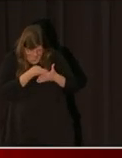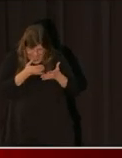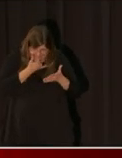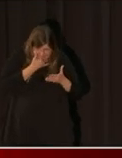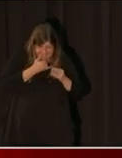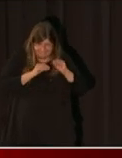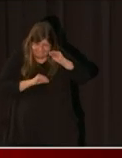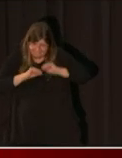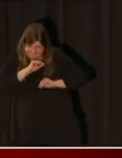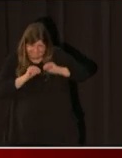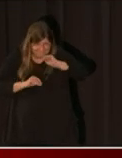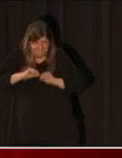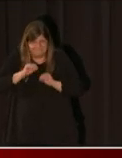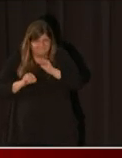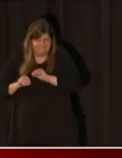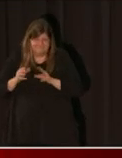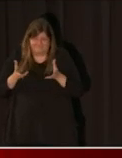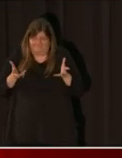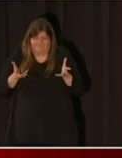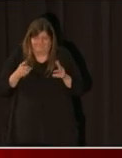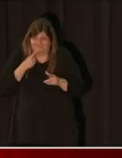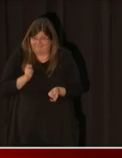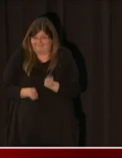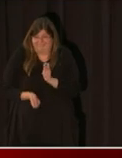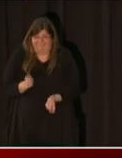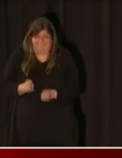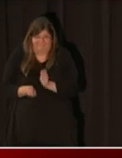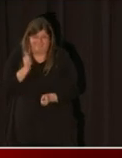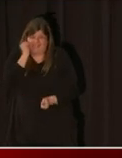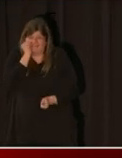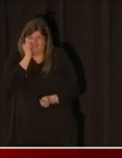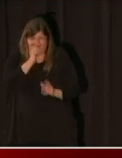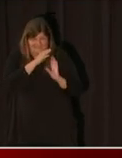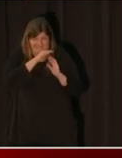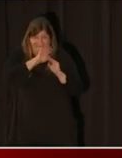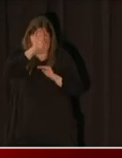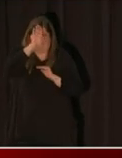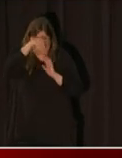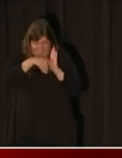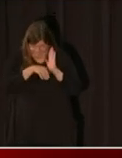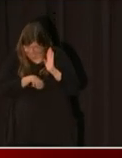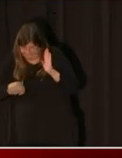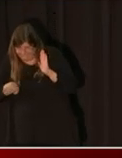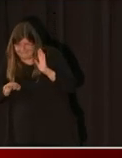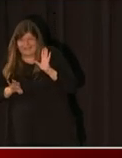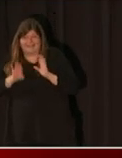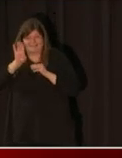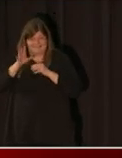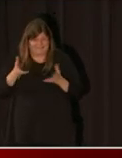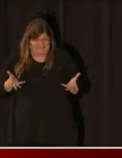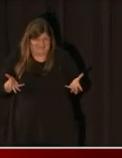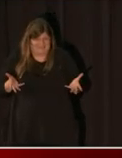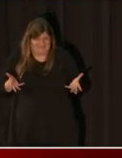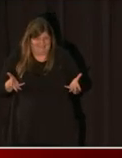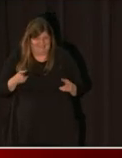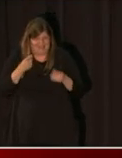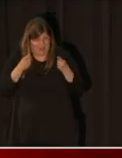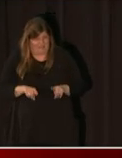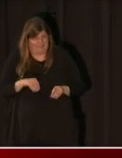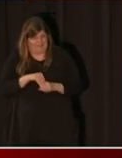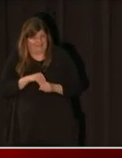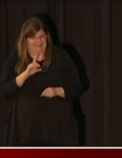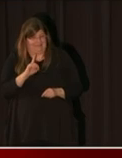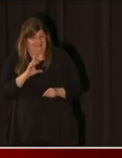day. And the flattening of the curve that has happened in the district, we think is a